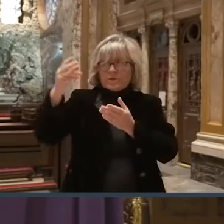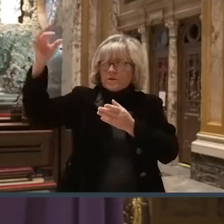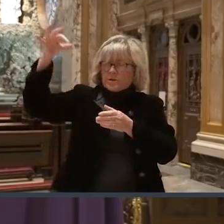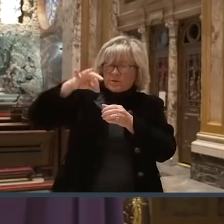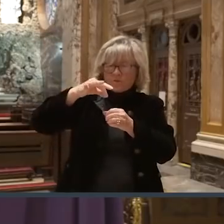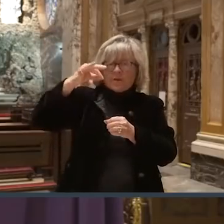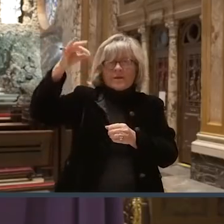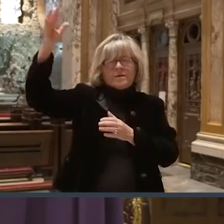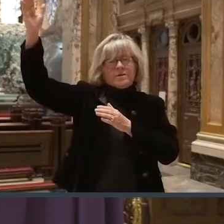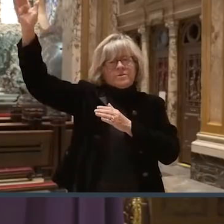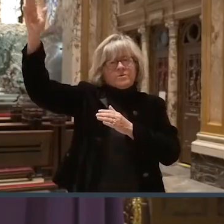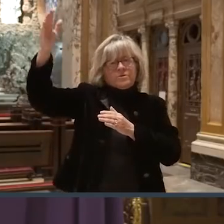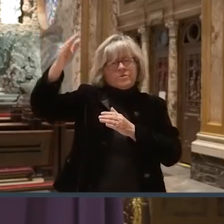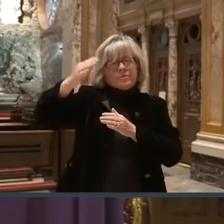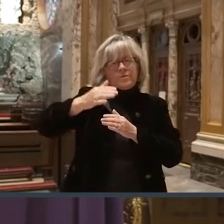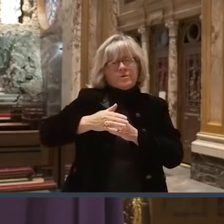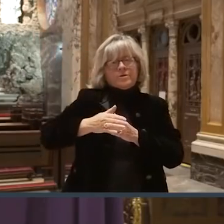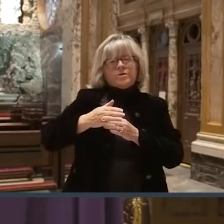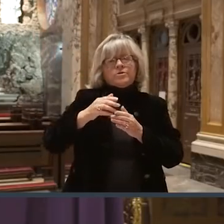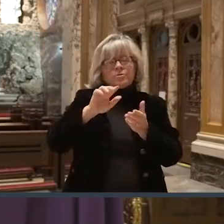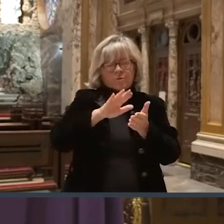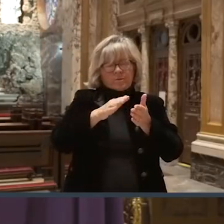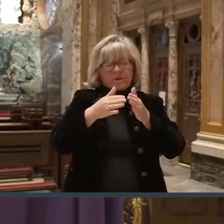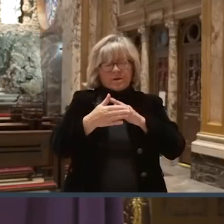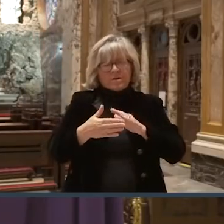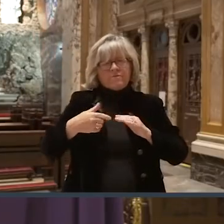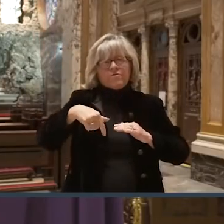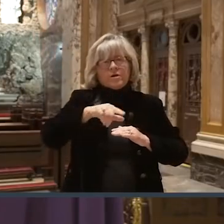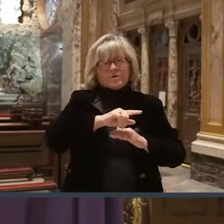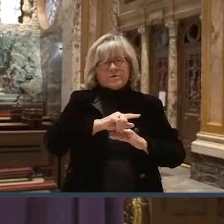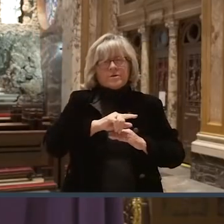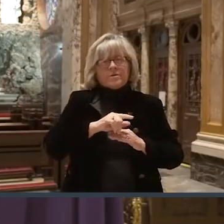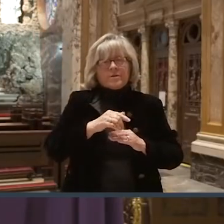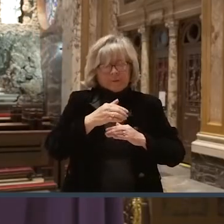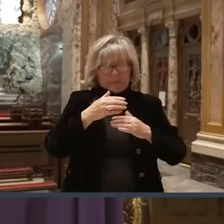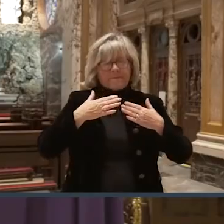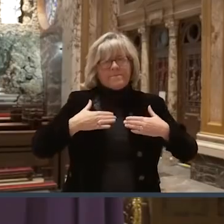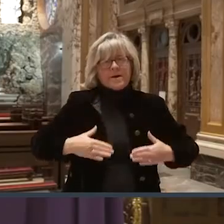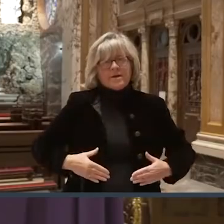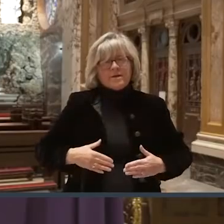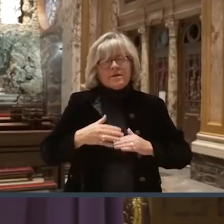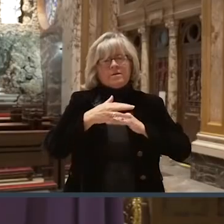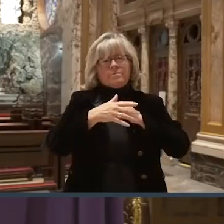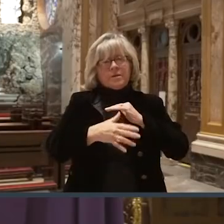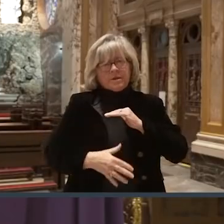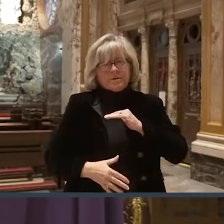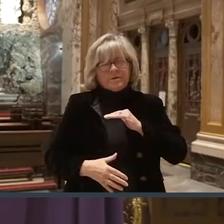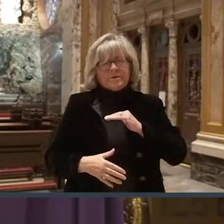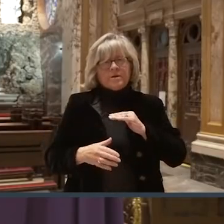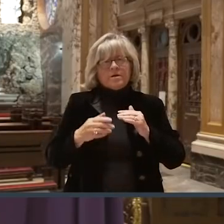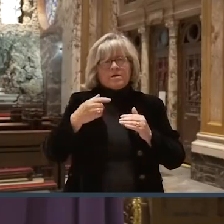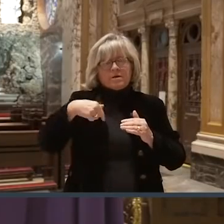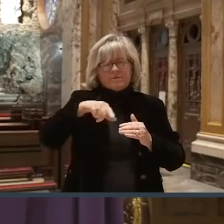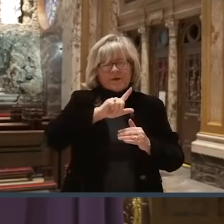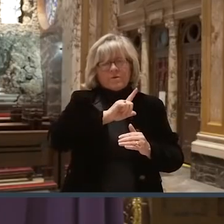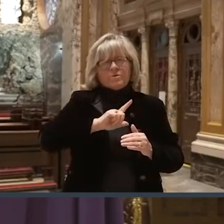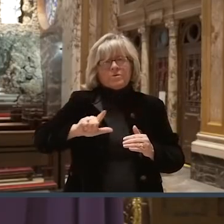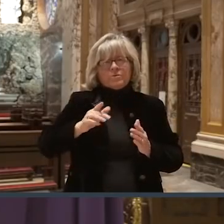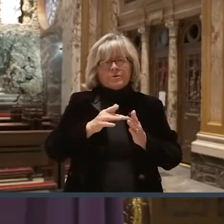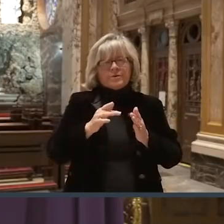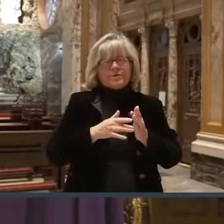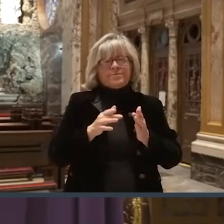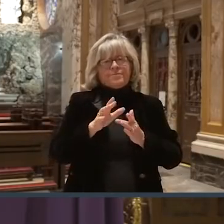like the dewfall, so that they may become for us the body and blood of our Lord